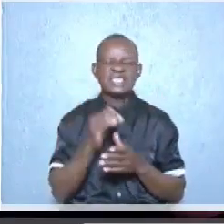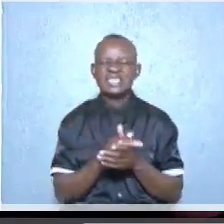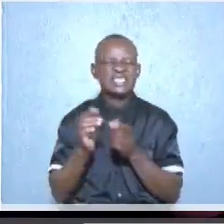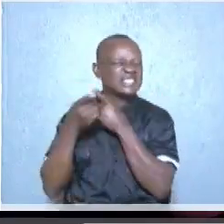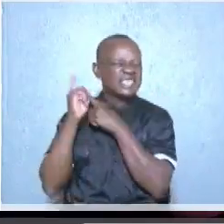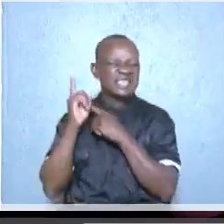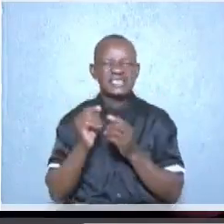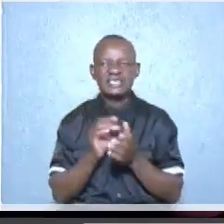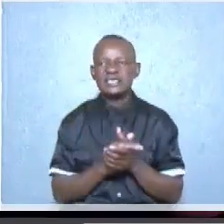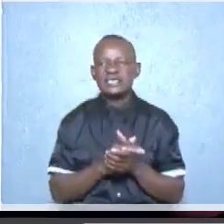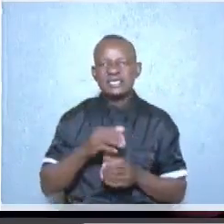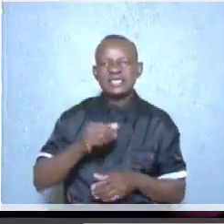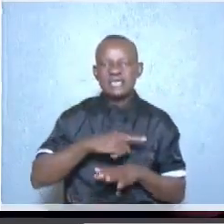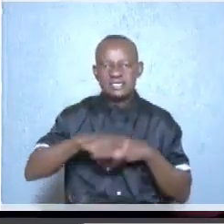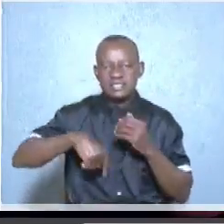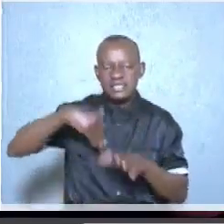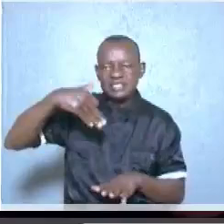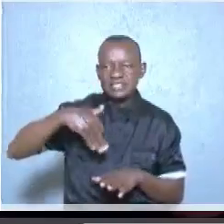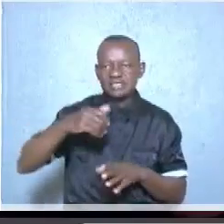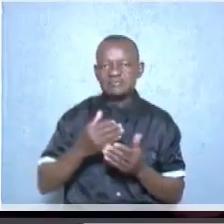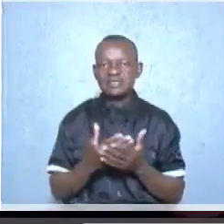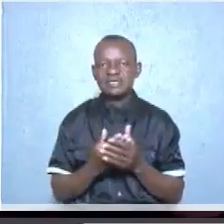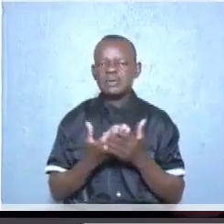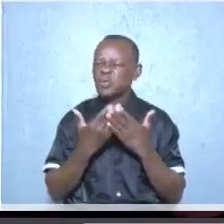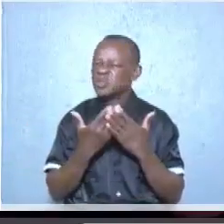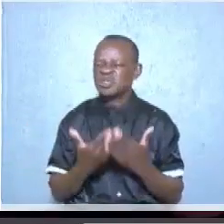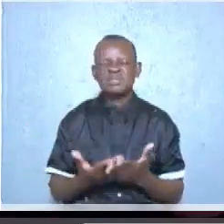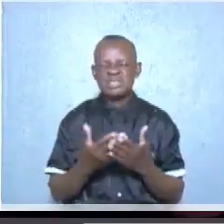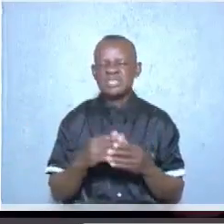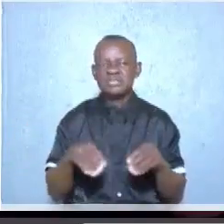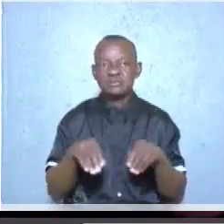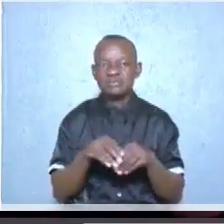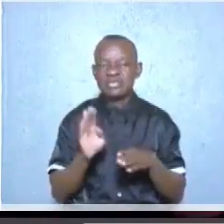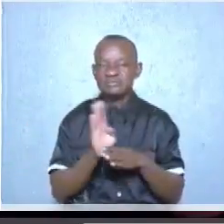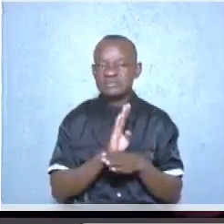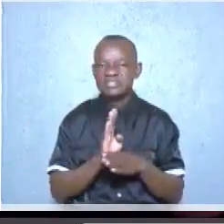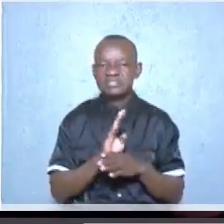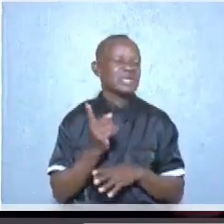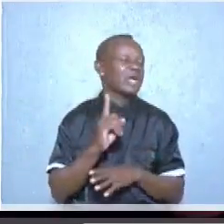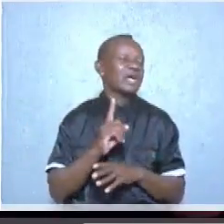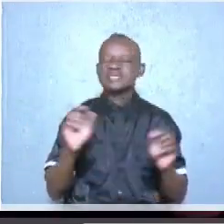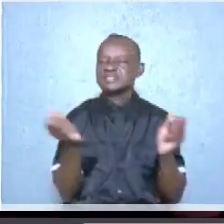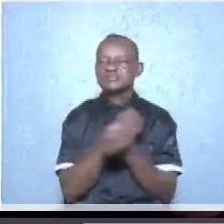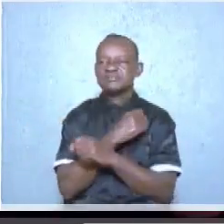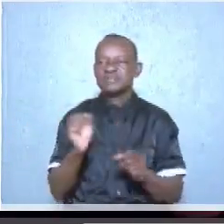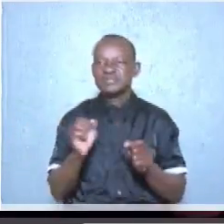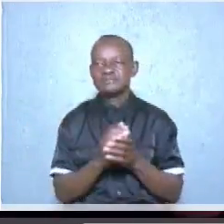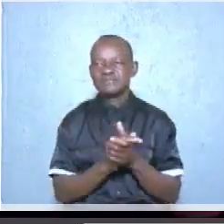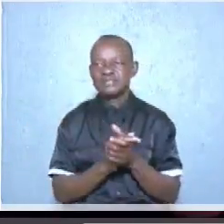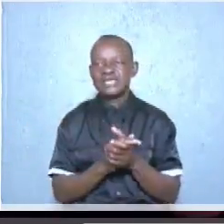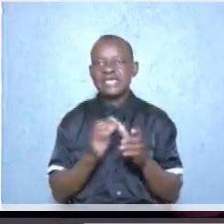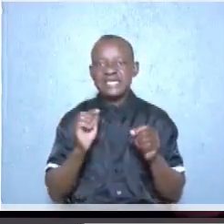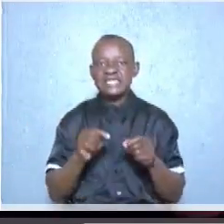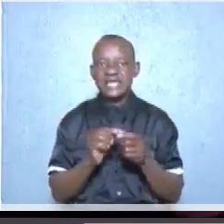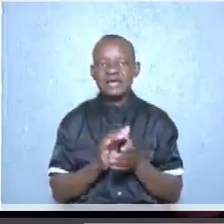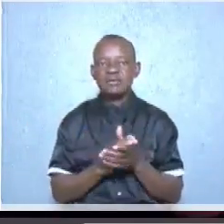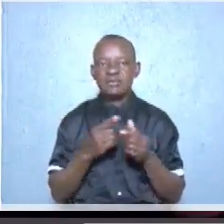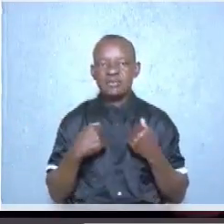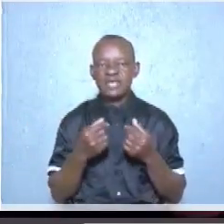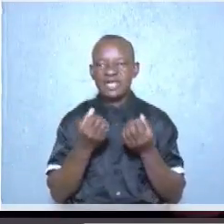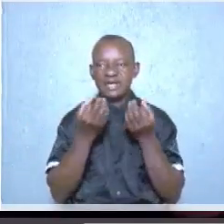has become much more easier, and like you say, the conditions was more feasible and